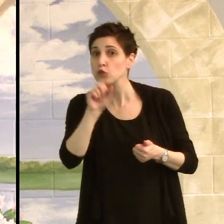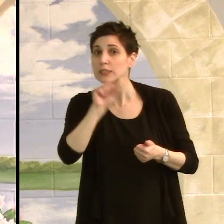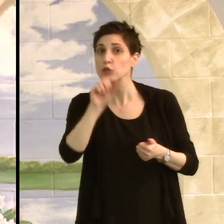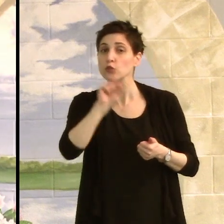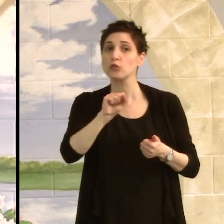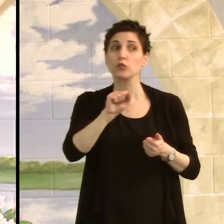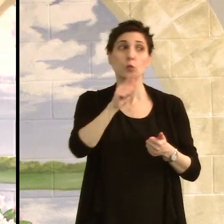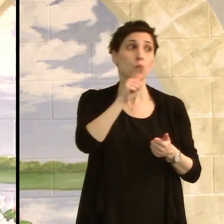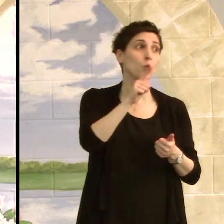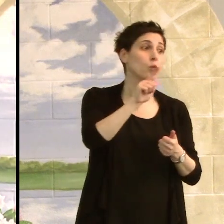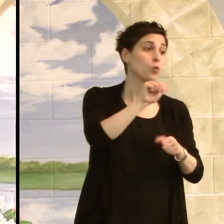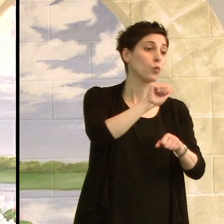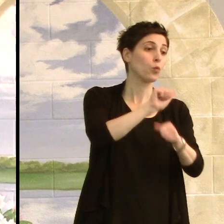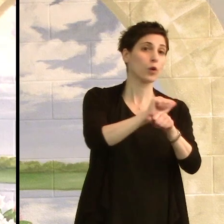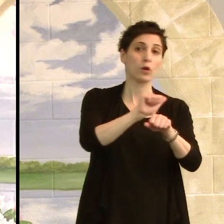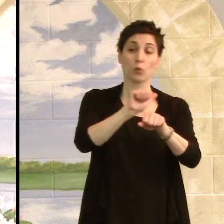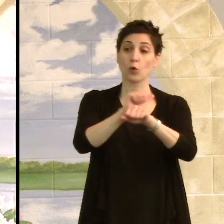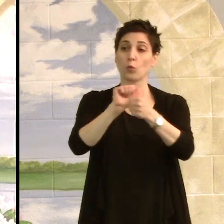well.